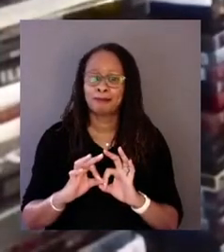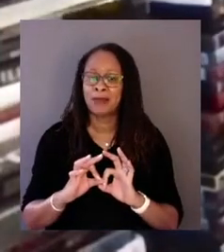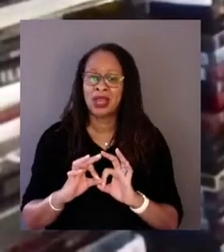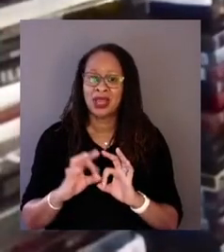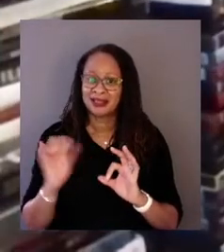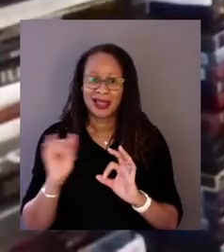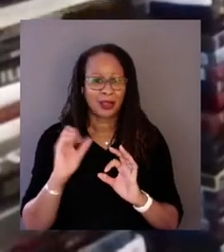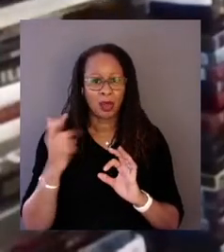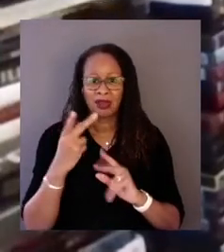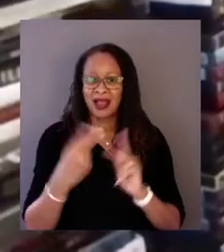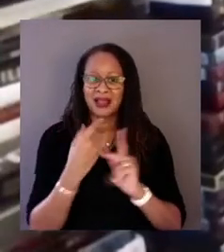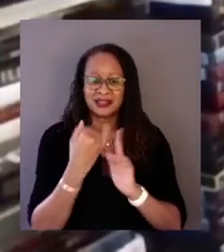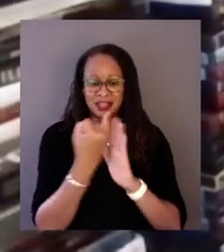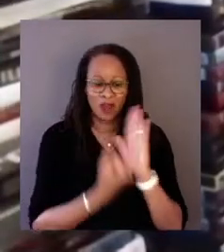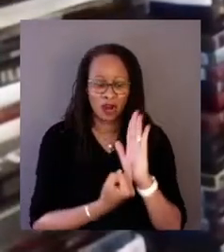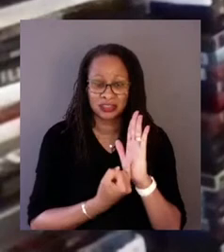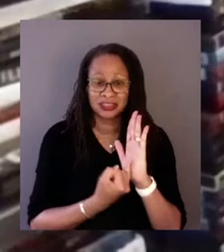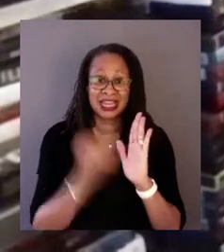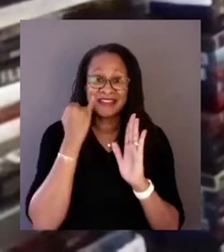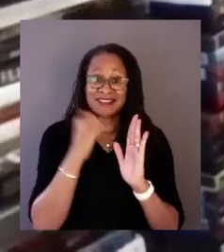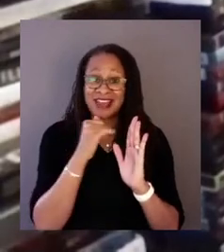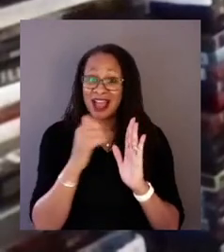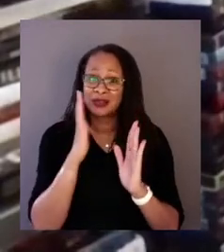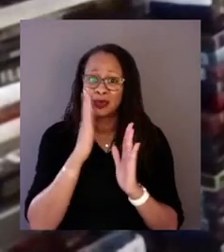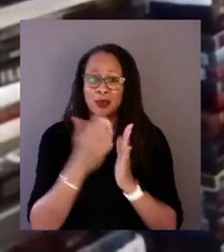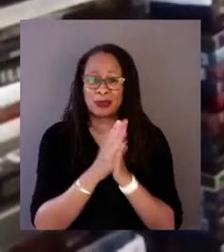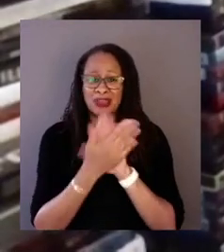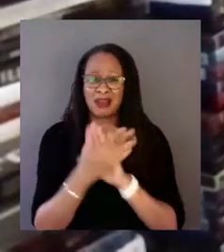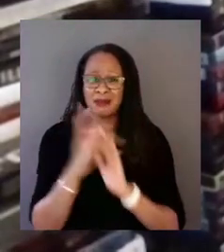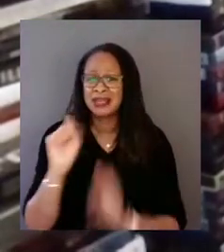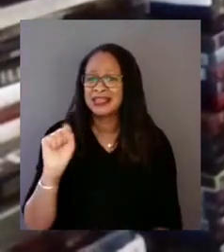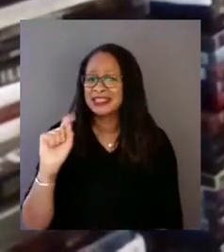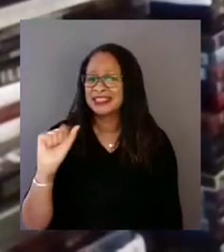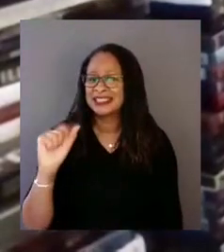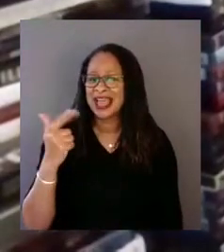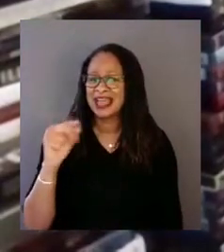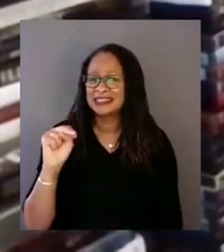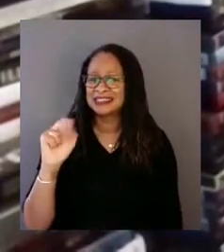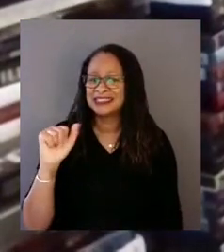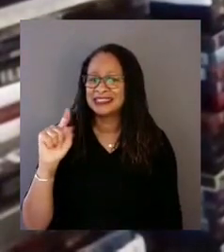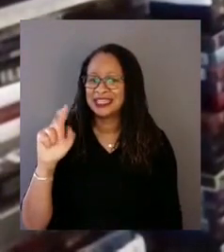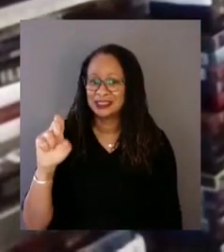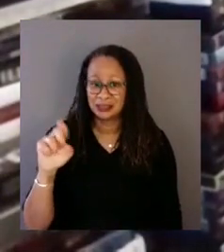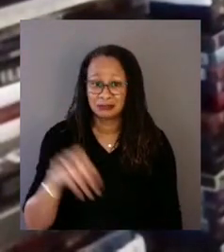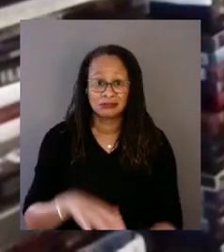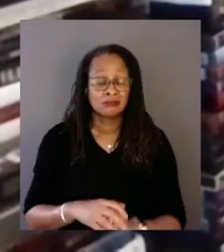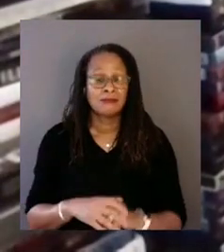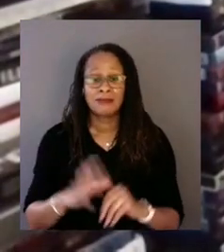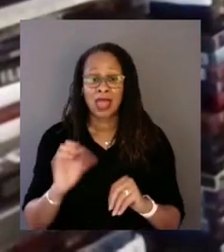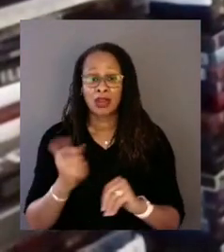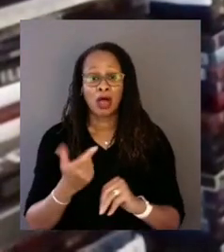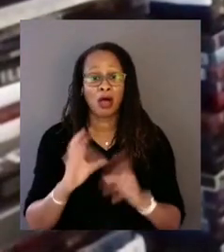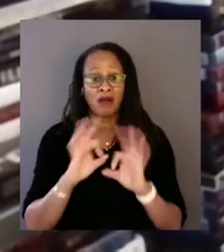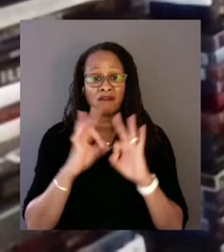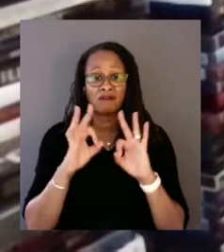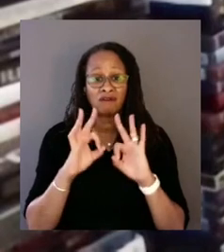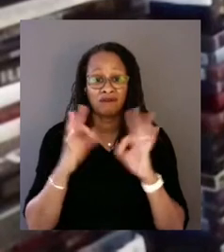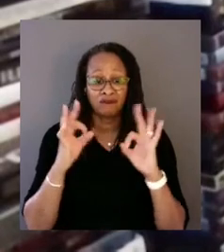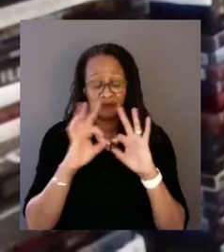you will stagnate. And the form is evolving. And there is... Yeah, there is the old